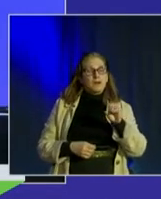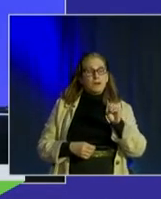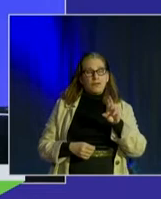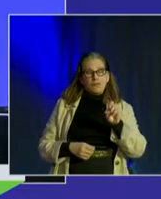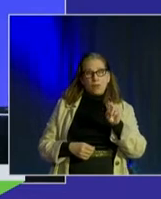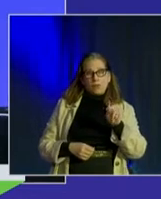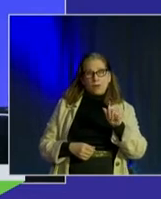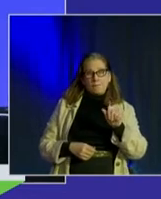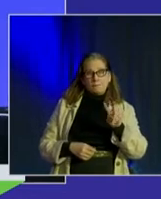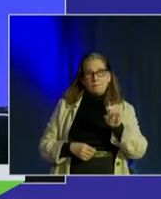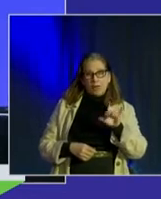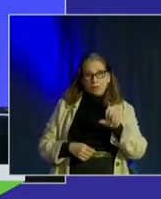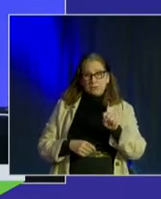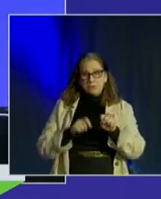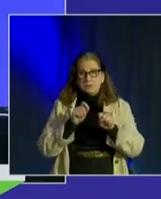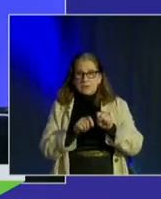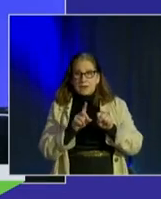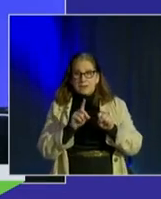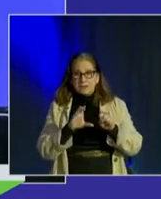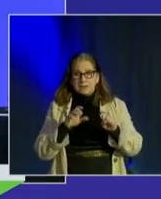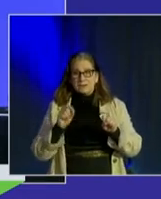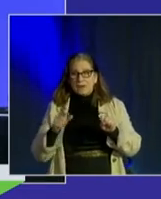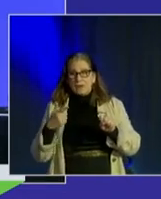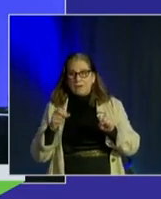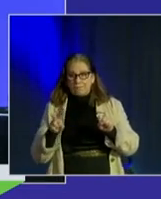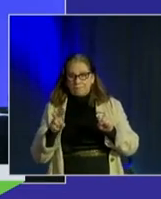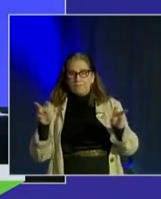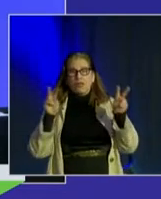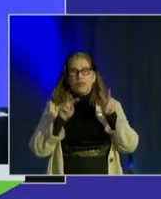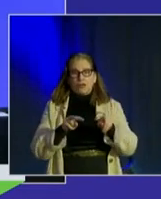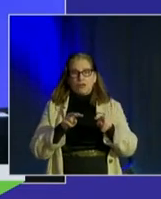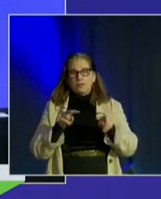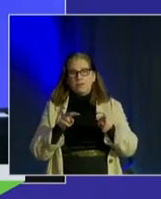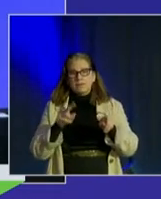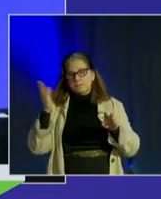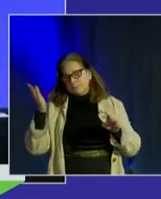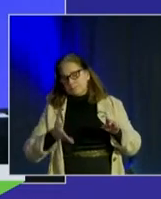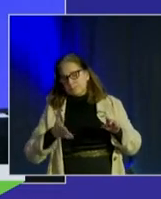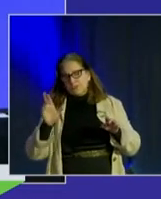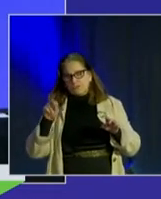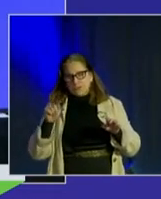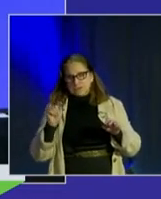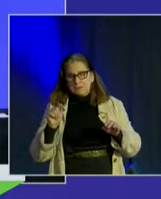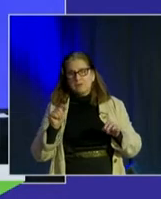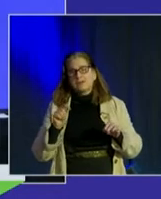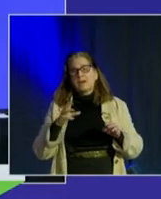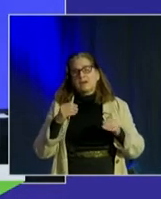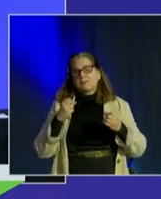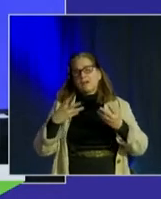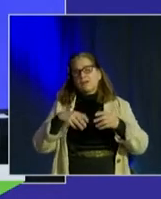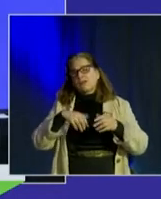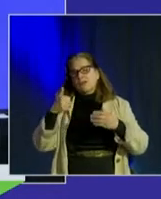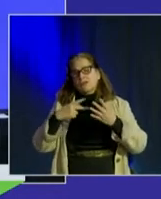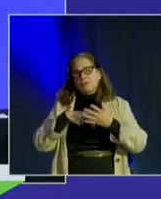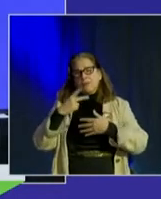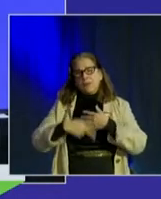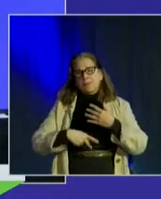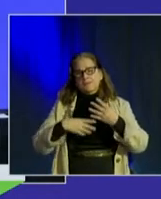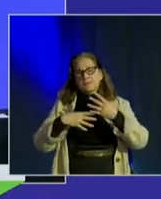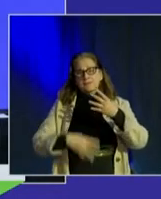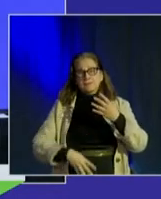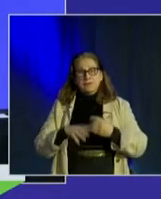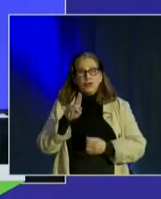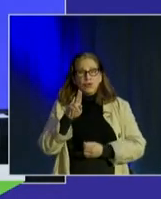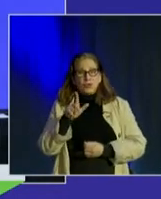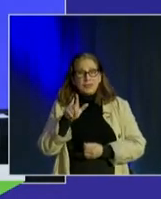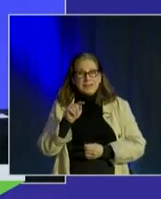if you're behind on utilities, there's actually a program that Deputy Mayor Babers would tell us about in the Department of Energy and the Environment. It's